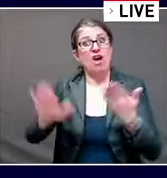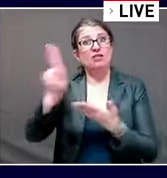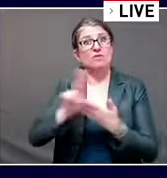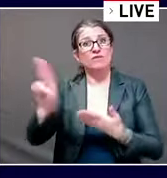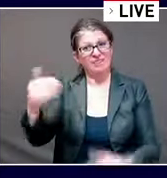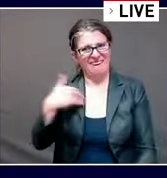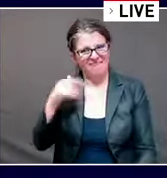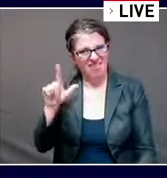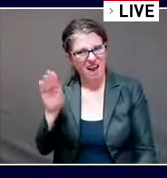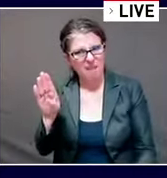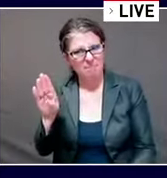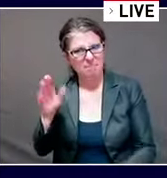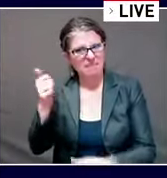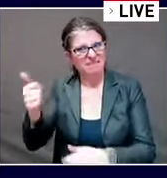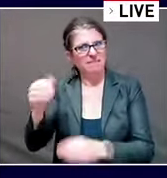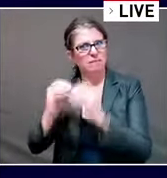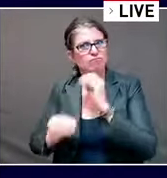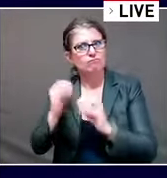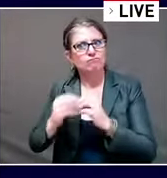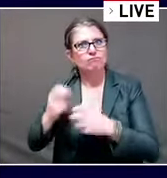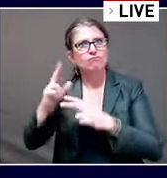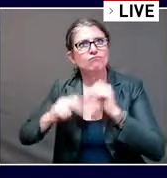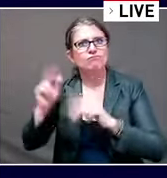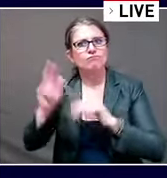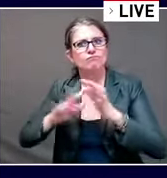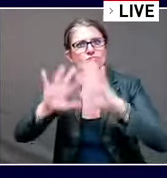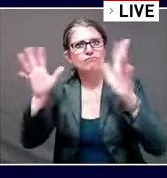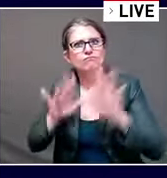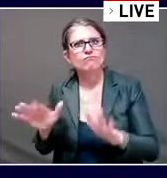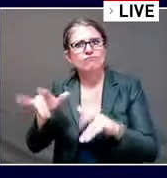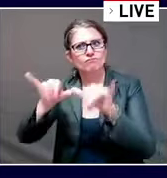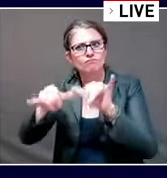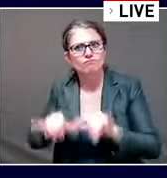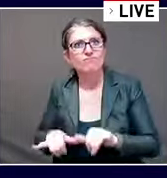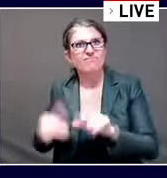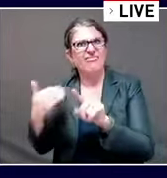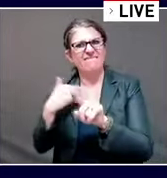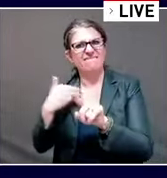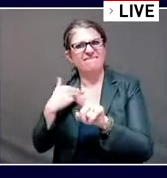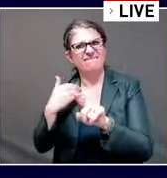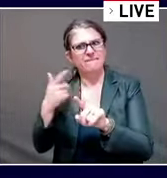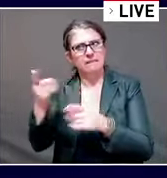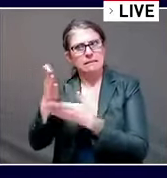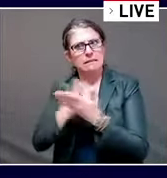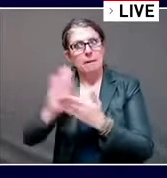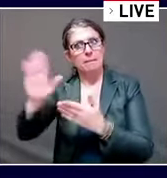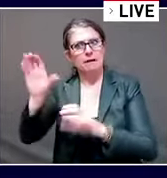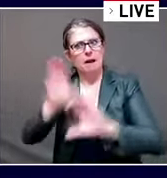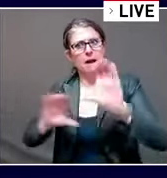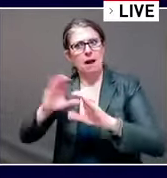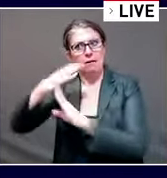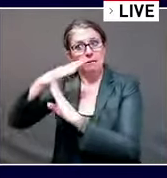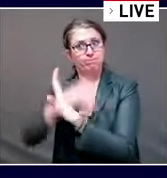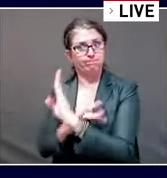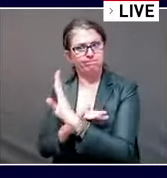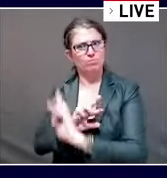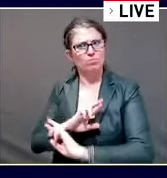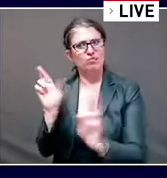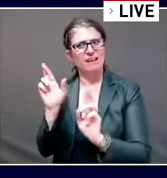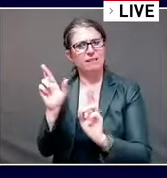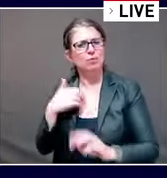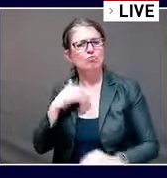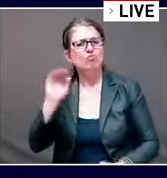need to be put into deep freeze. So we've reached out to and have gotten great responses from our college and university partners to give